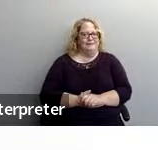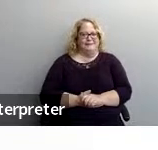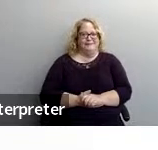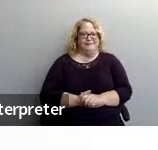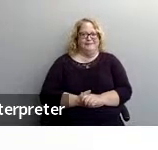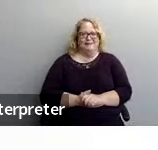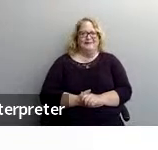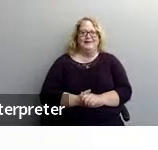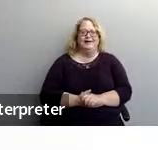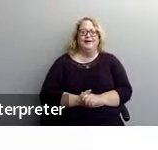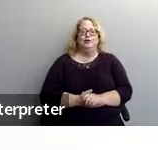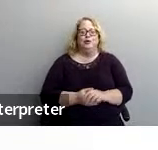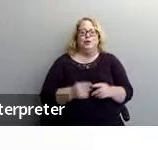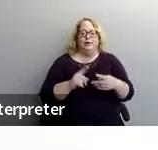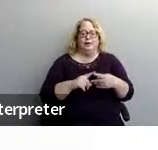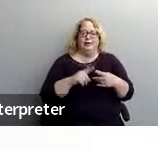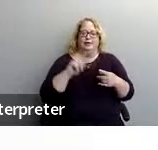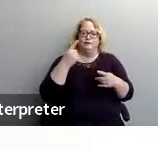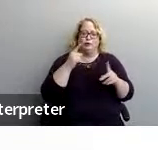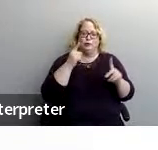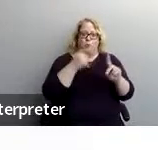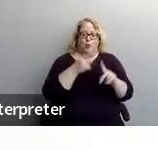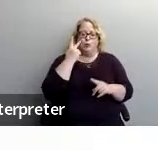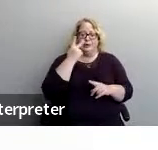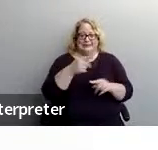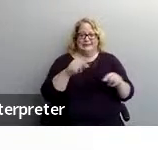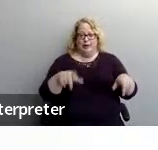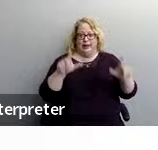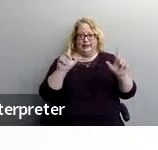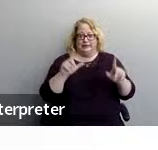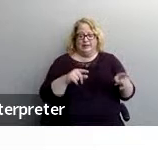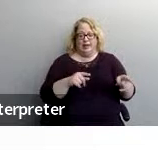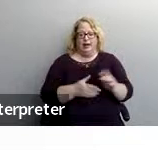So with the first goal, you can see on the slide there,